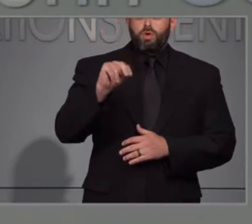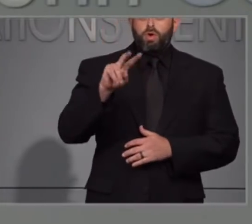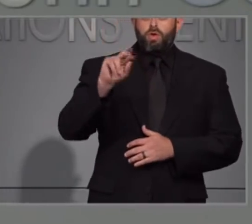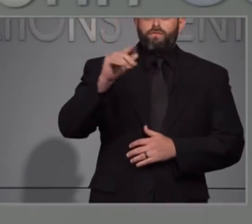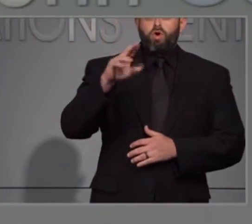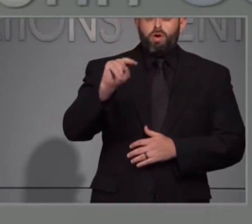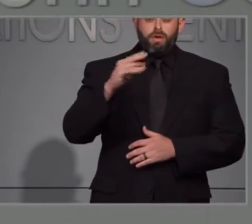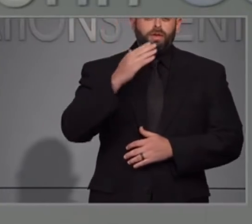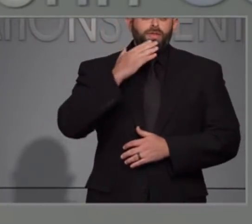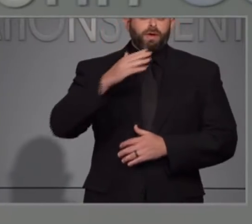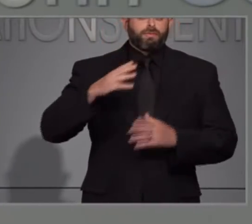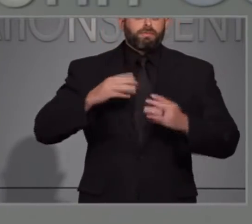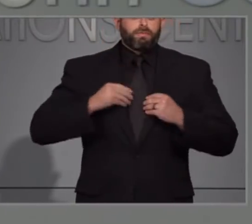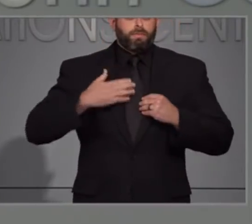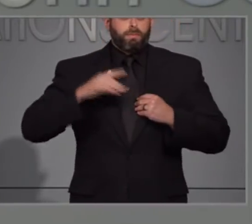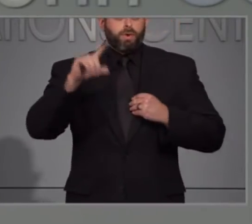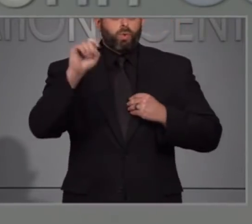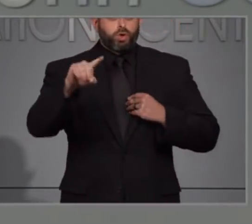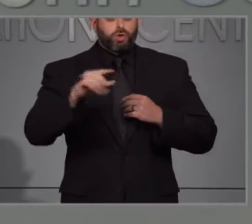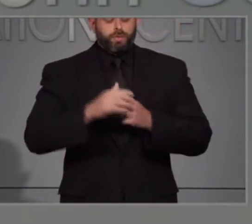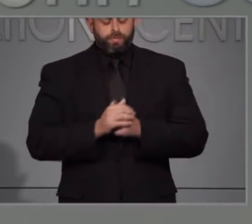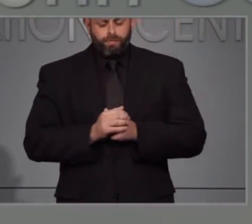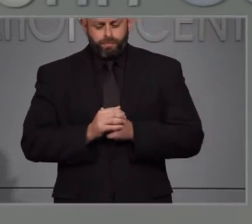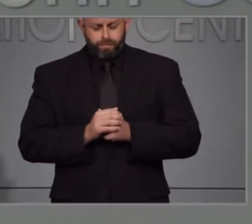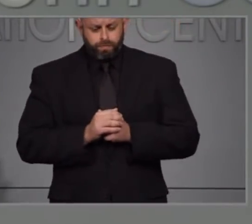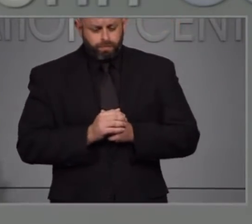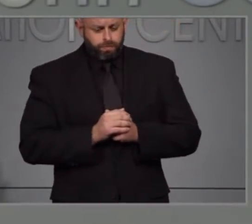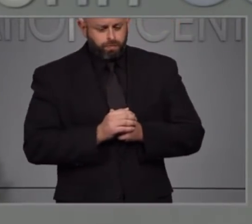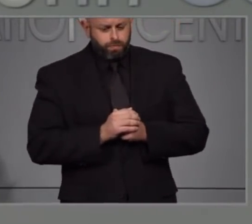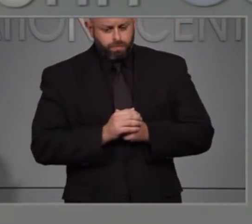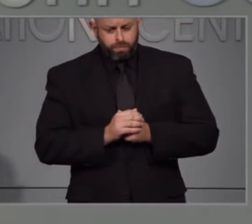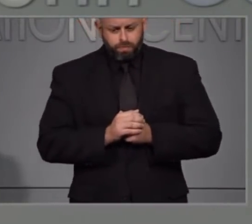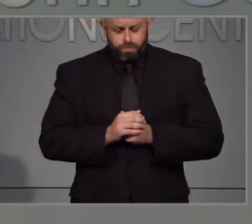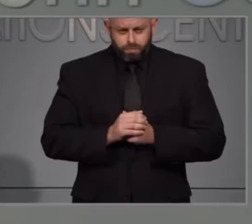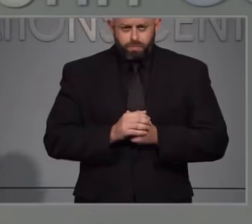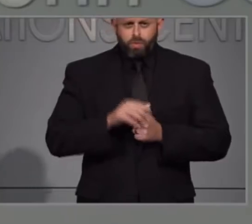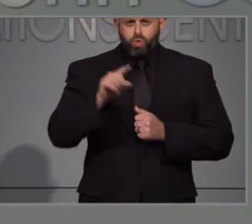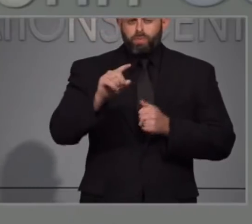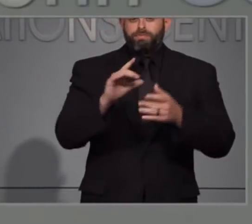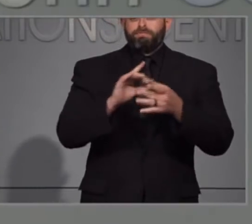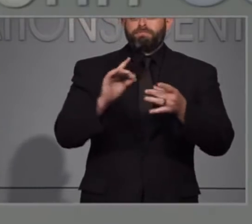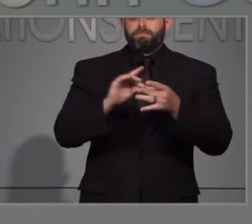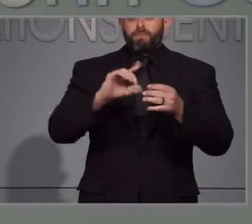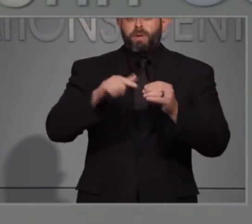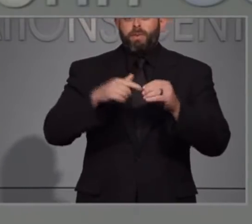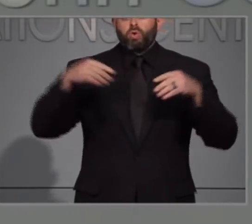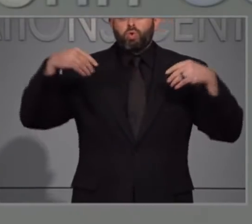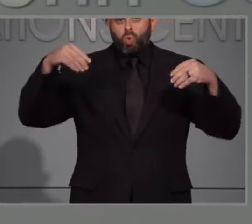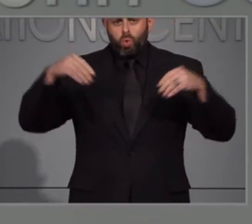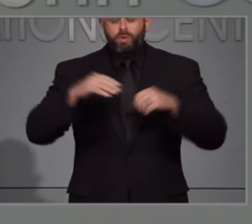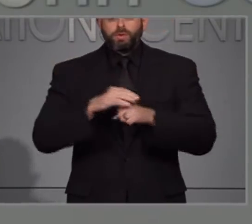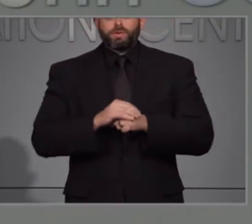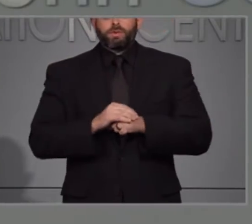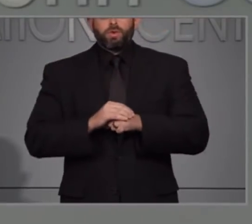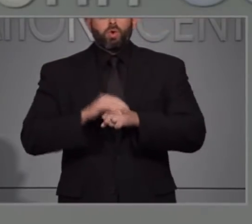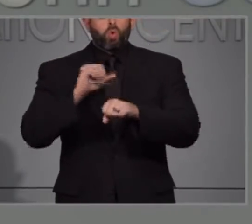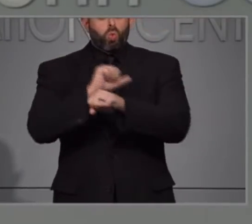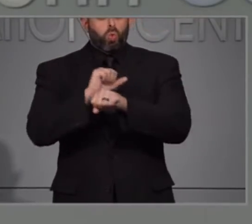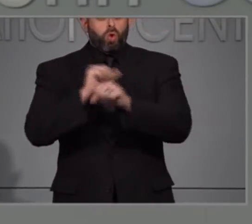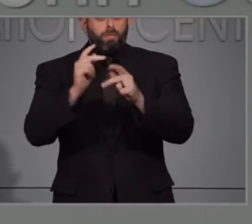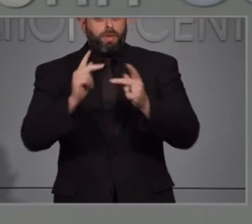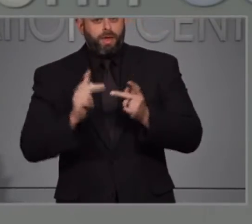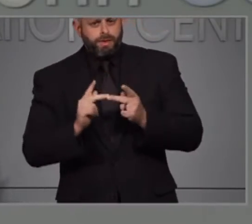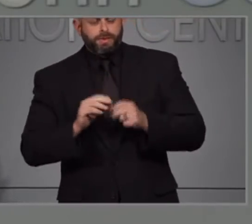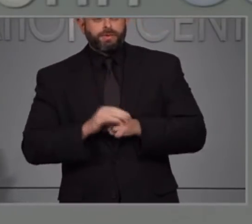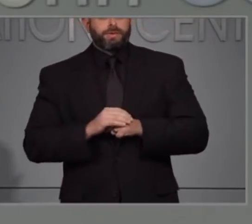questions. To follow up on that about enforcement, you had mentioned the stores. What about in workplaces and government buildings, both